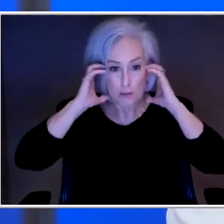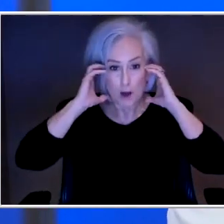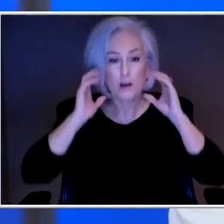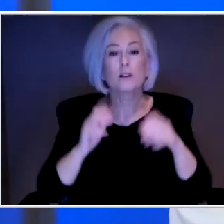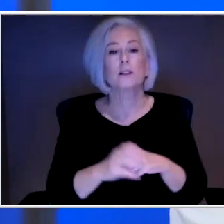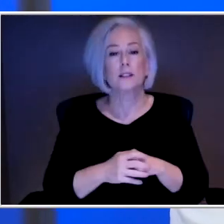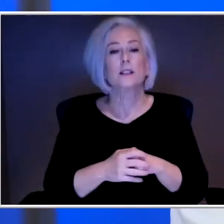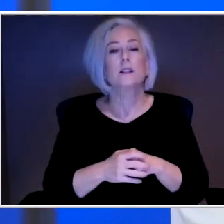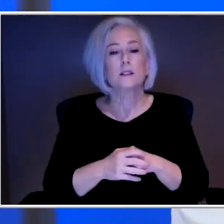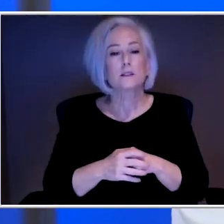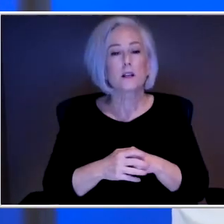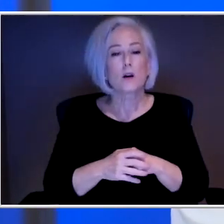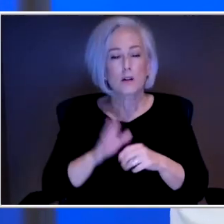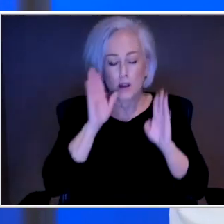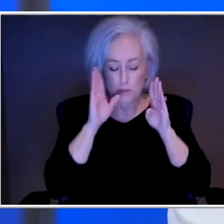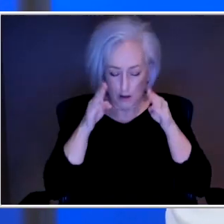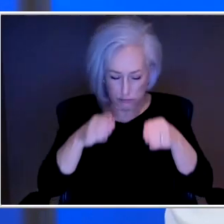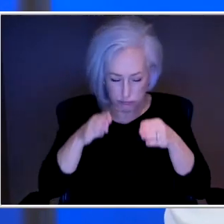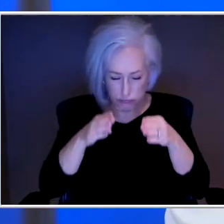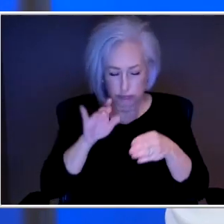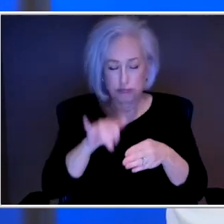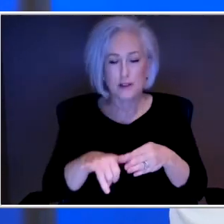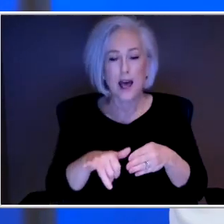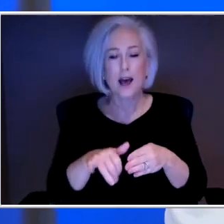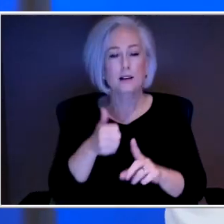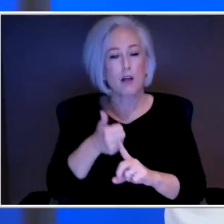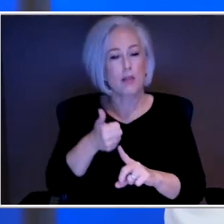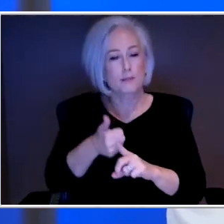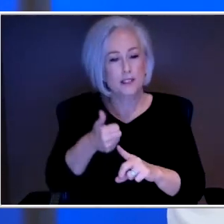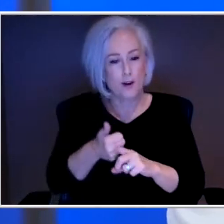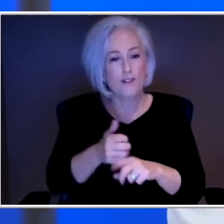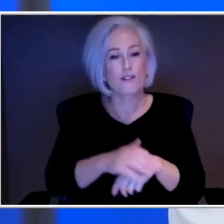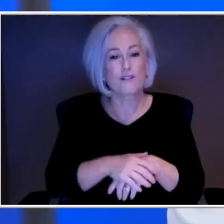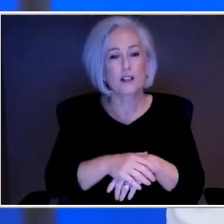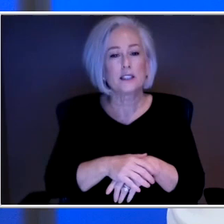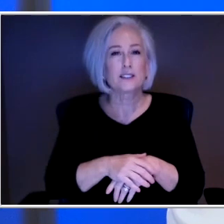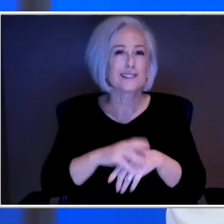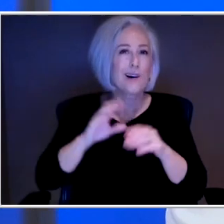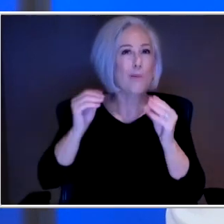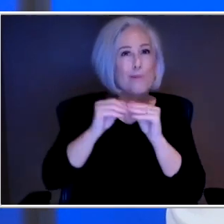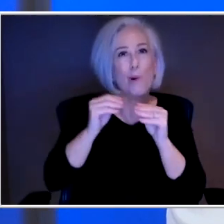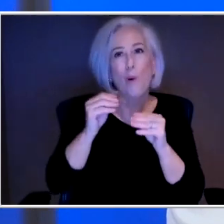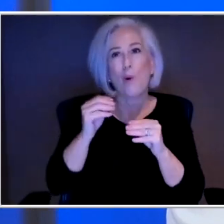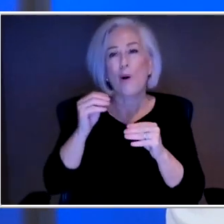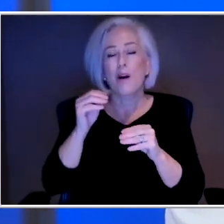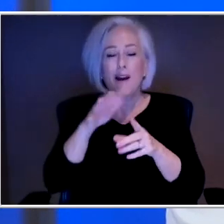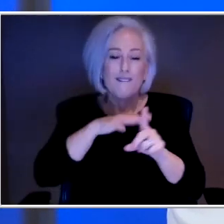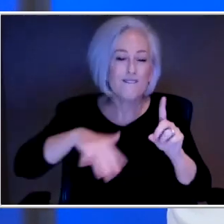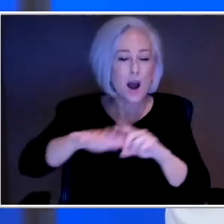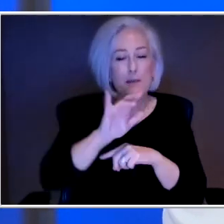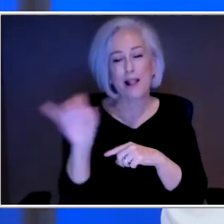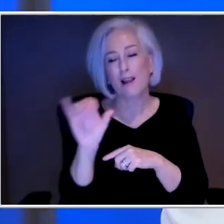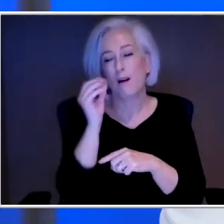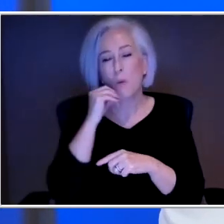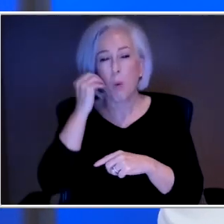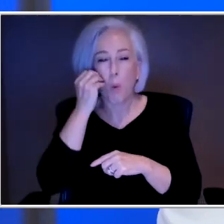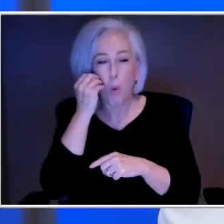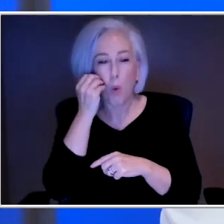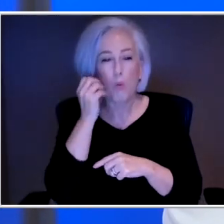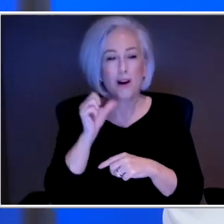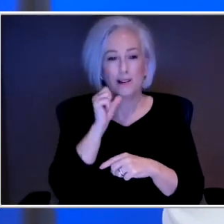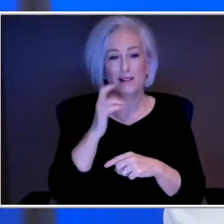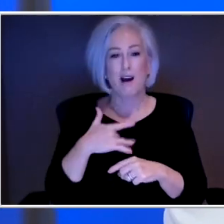general setting. And so, you just try to create a very kind of homey environment for the patient, so that it doesn't feel quite so sterilized or quite